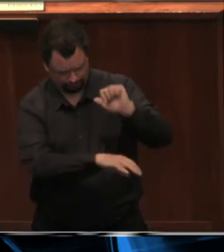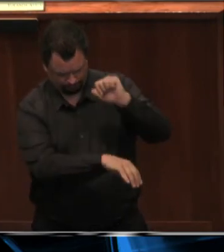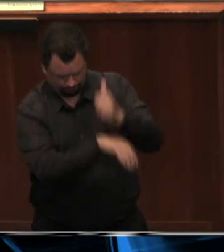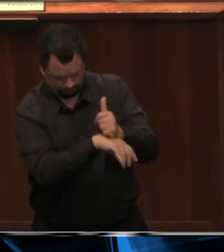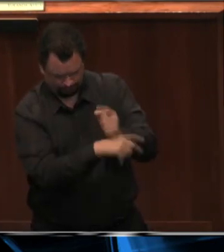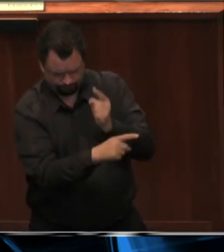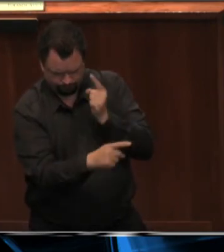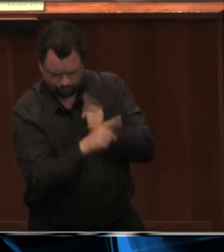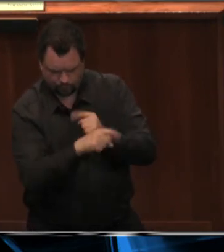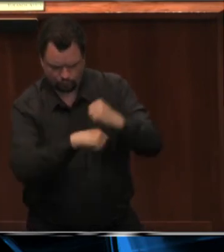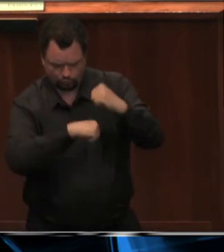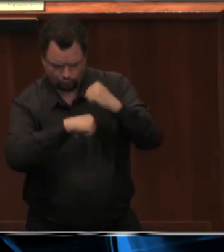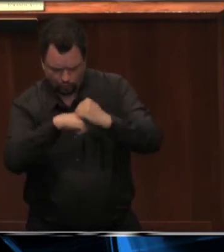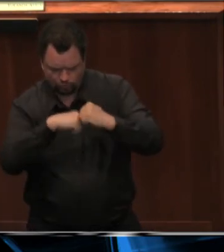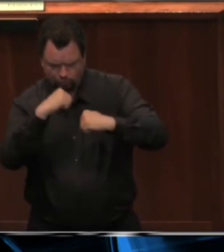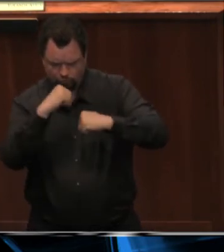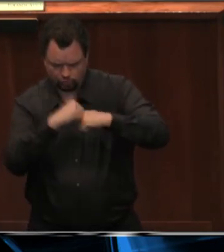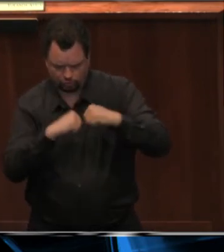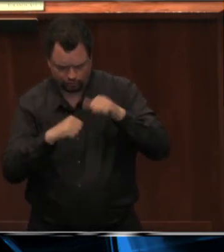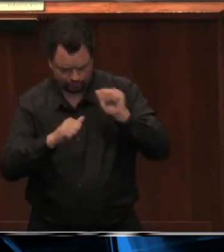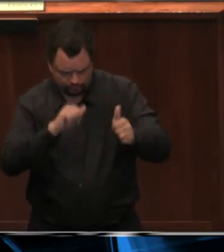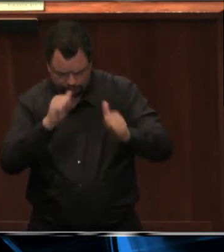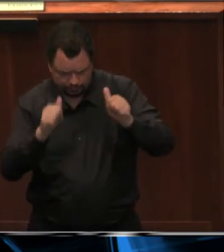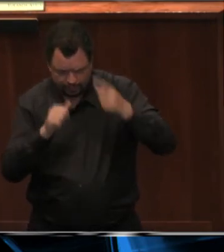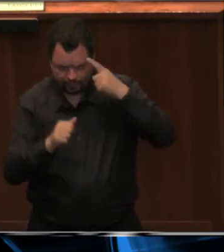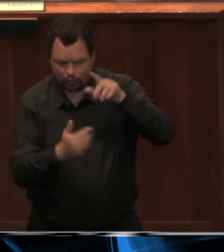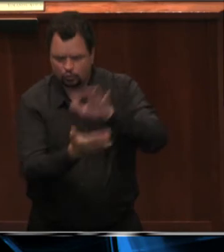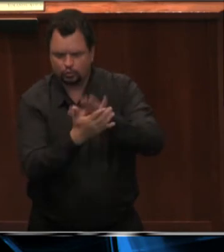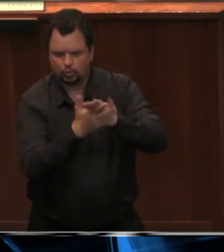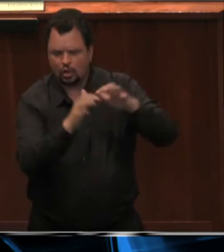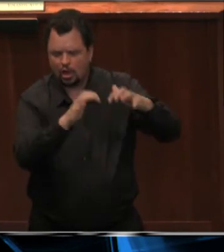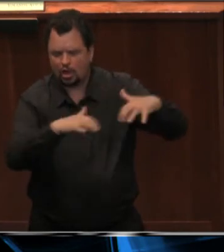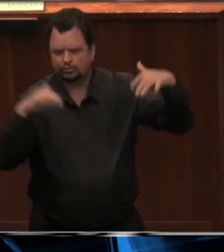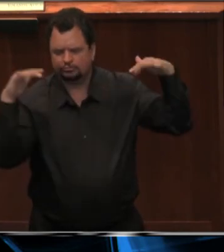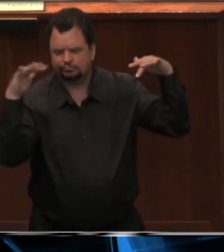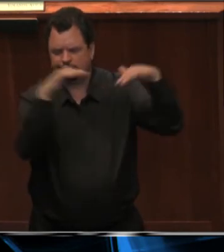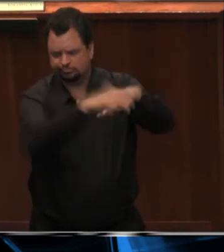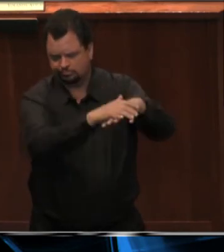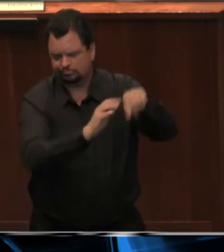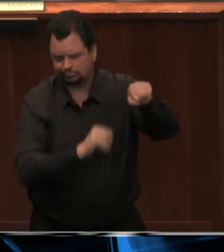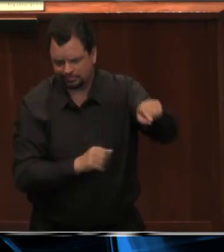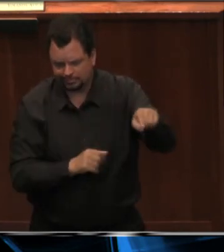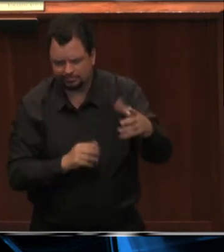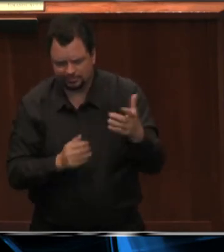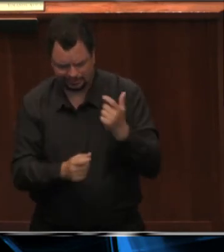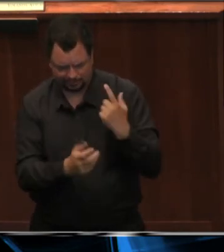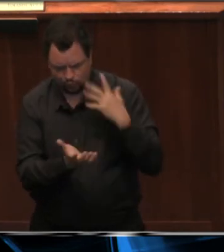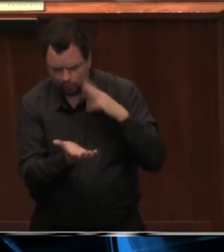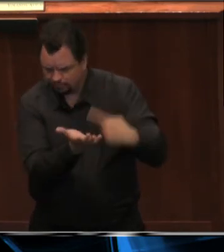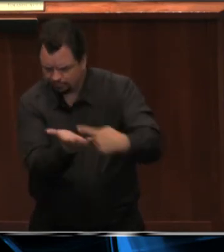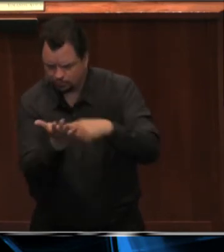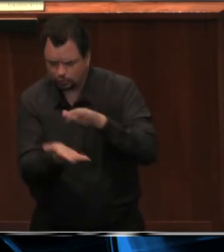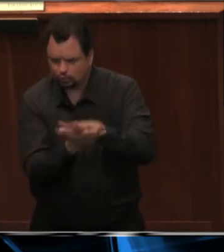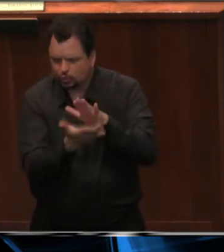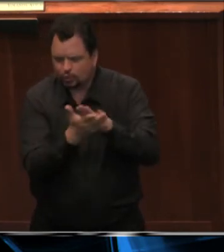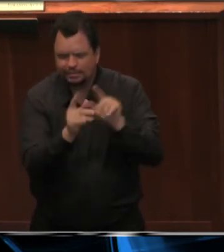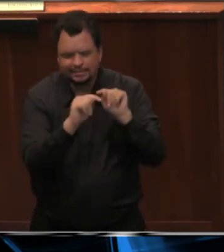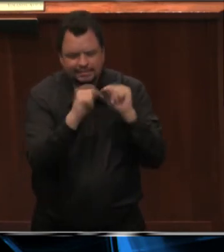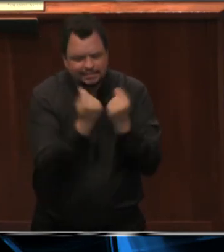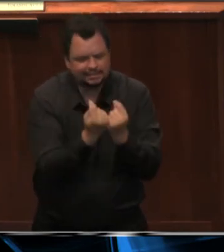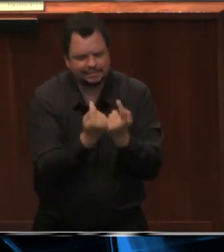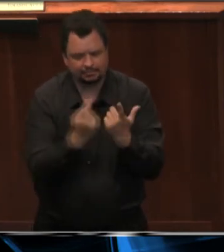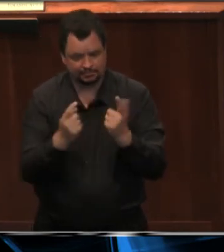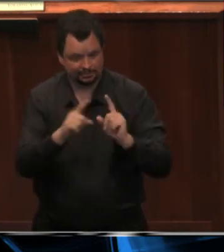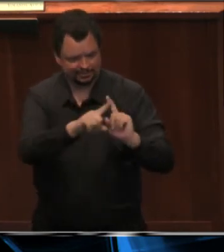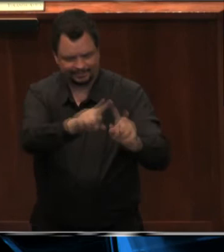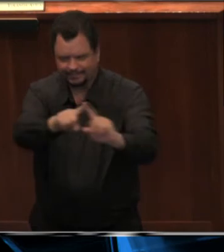that there is a schools team that has different representatives on that team, and we do work